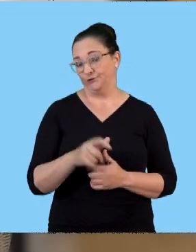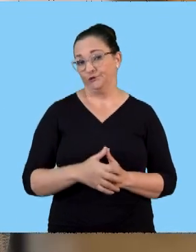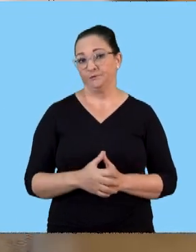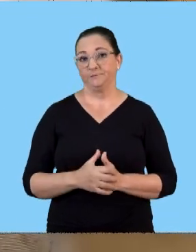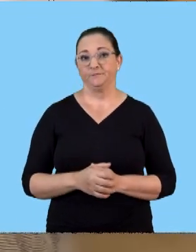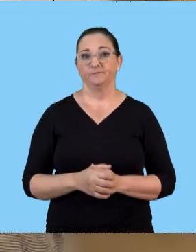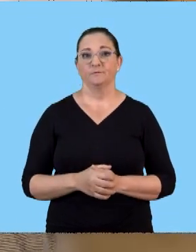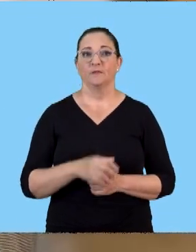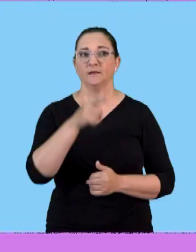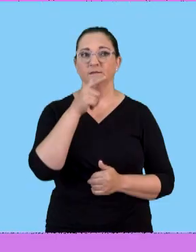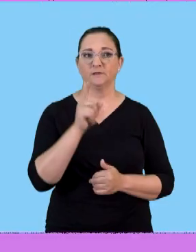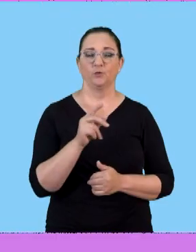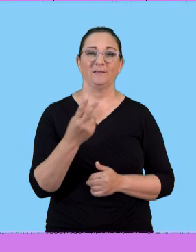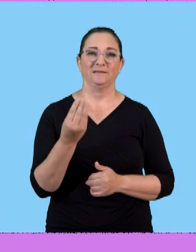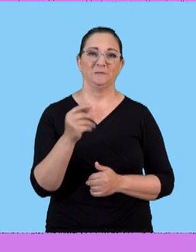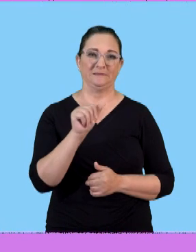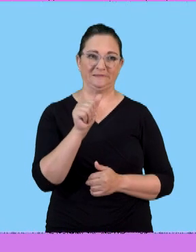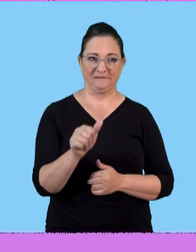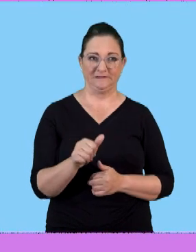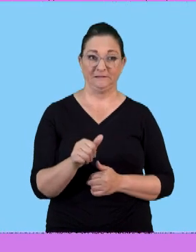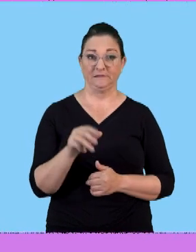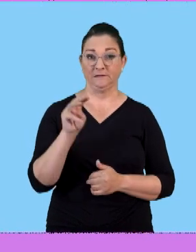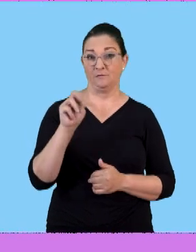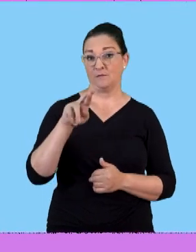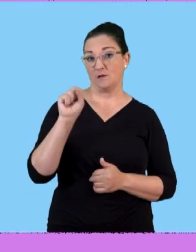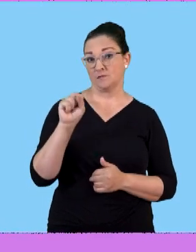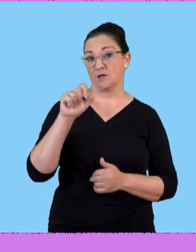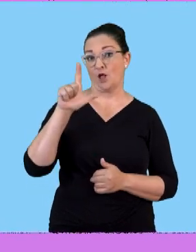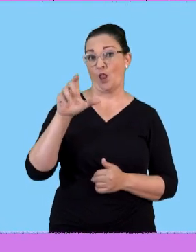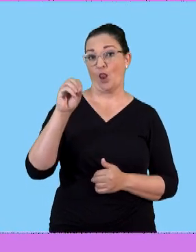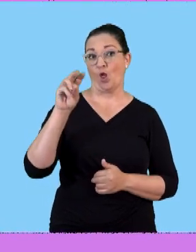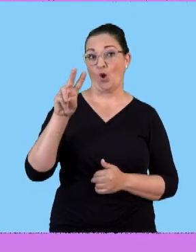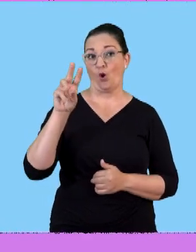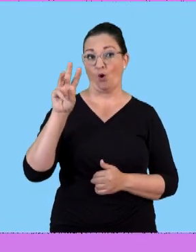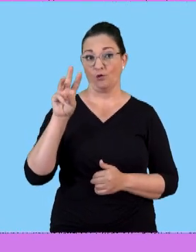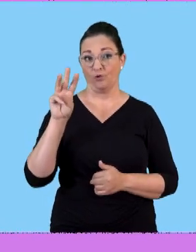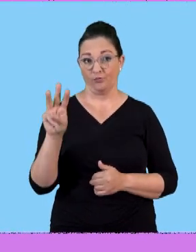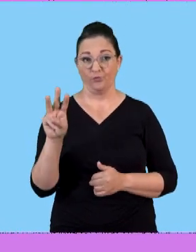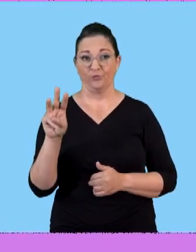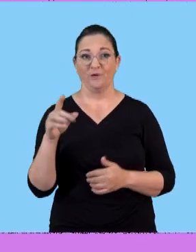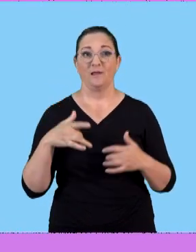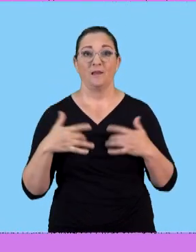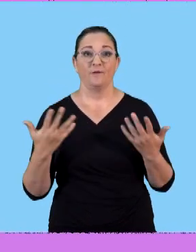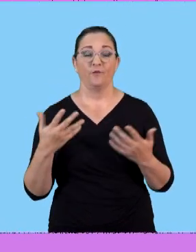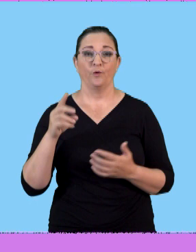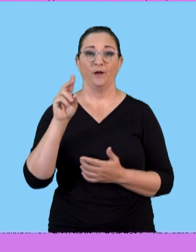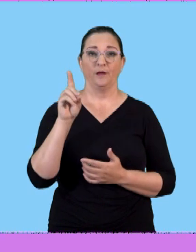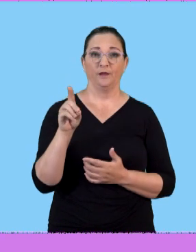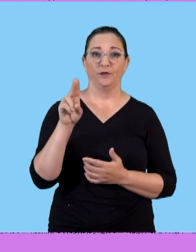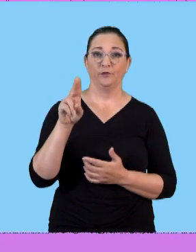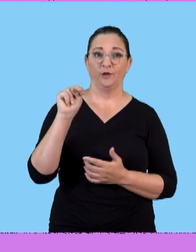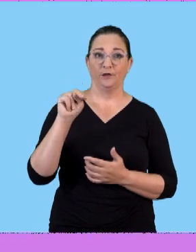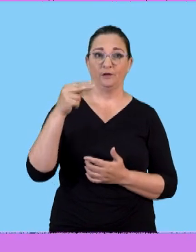question. Right, it says here number 6. Mrs. Lowe lives in Dunhill Street. She must pick up her daughter